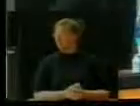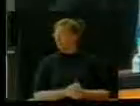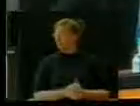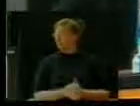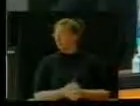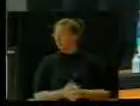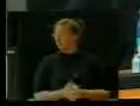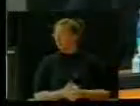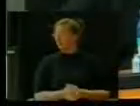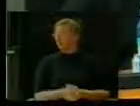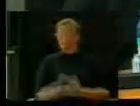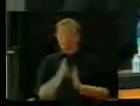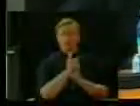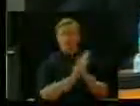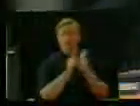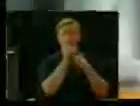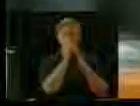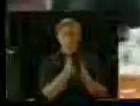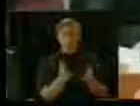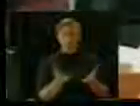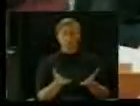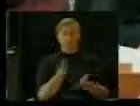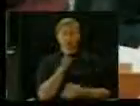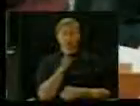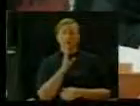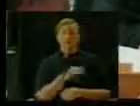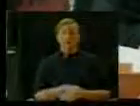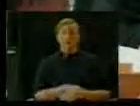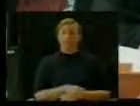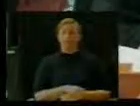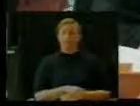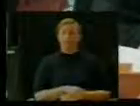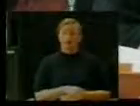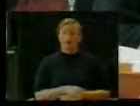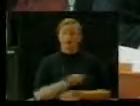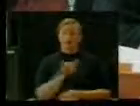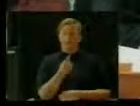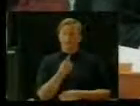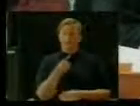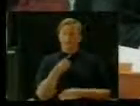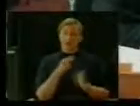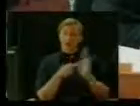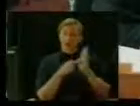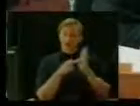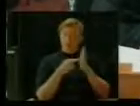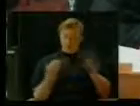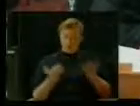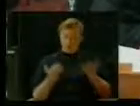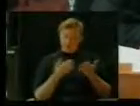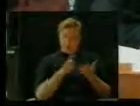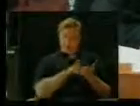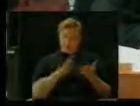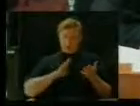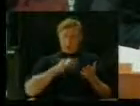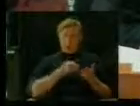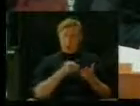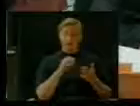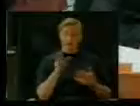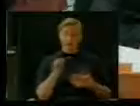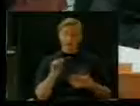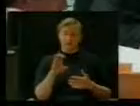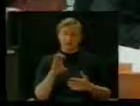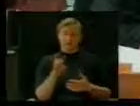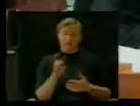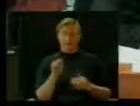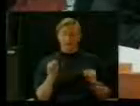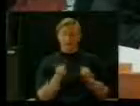Of course, we'd have to vote on it. Law director would like to speak about it. First of all, I represent this body, and